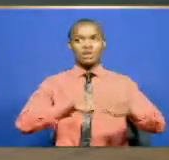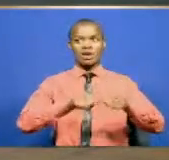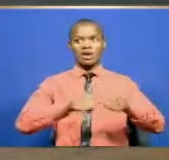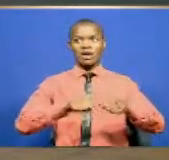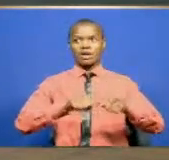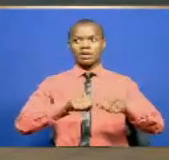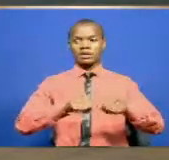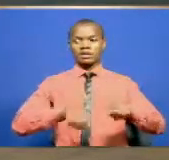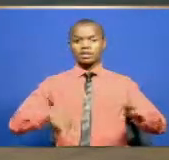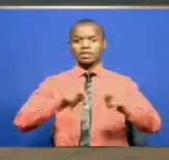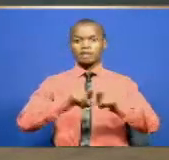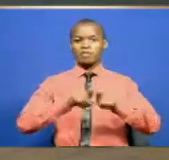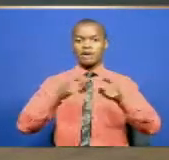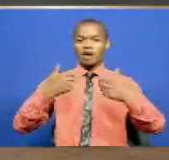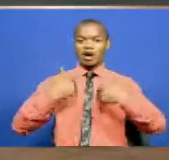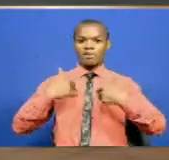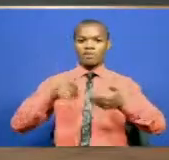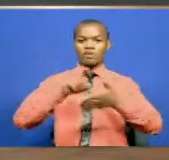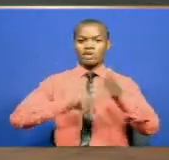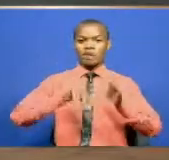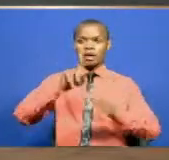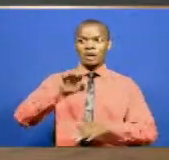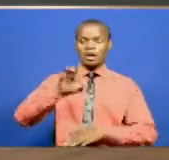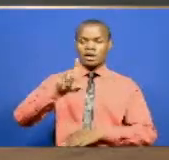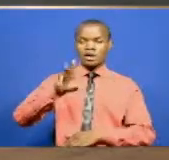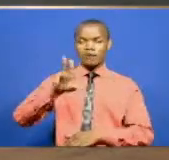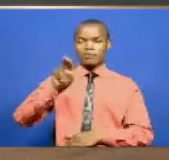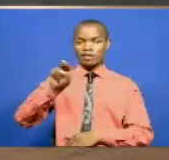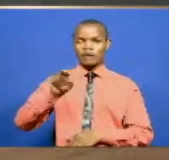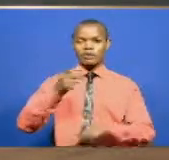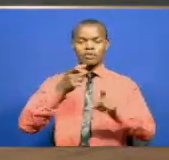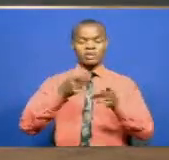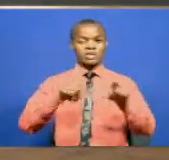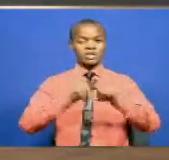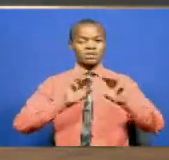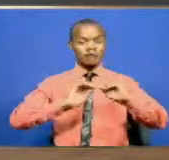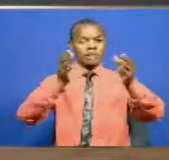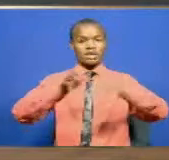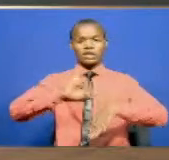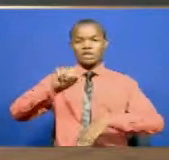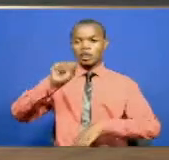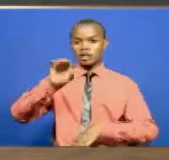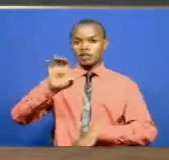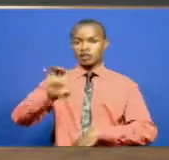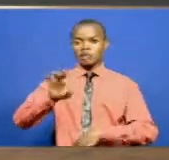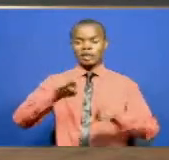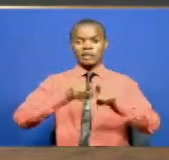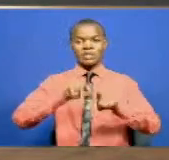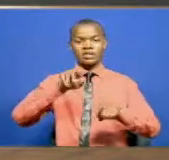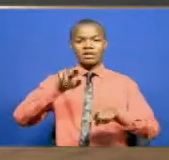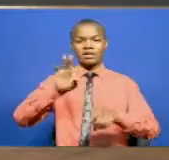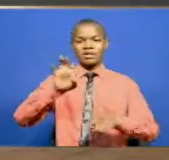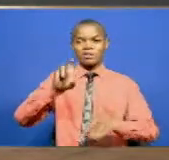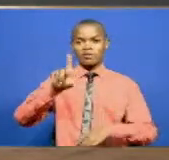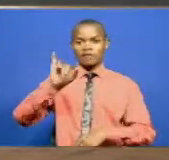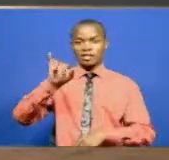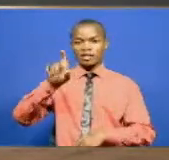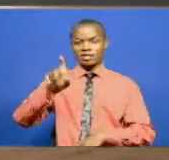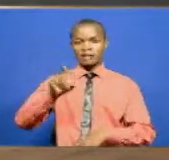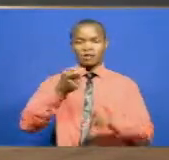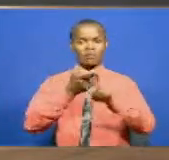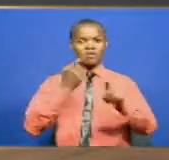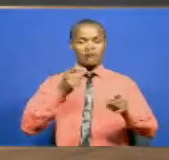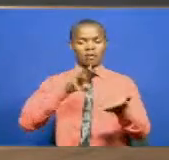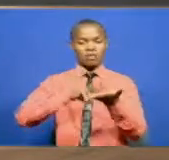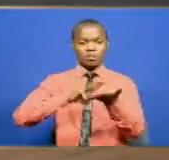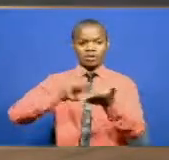have it. Then we have Outlord Kevin, you're saying you are watching. Teacher Jose Felix Awar watching from Migori County. Thank you all